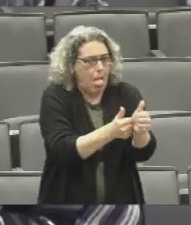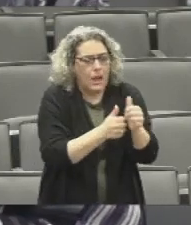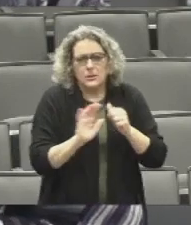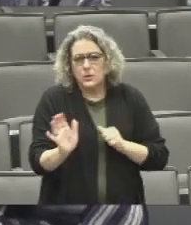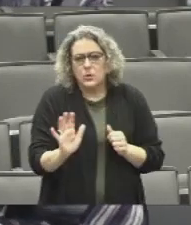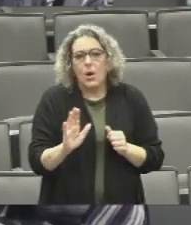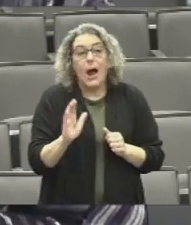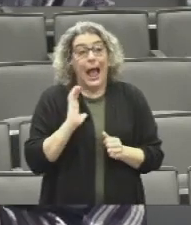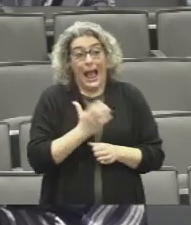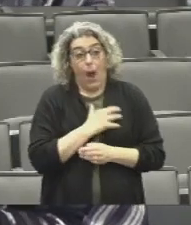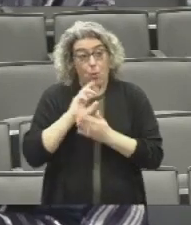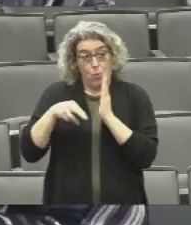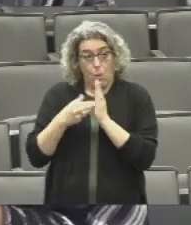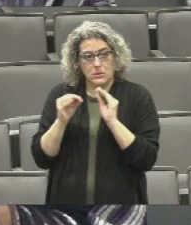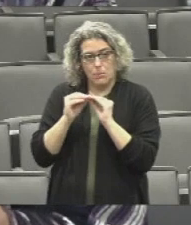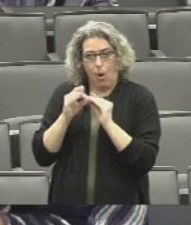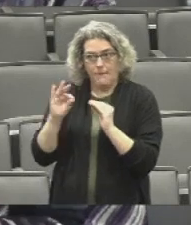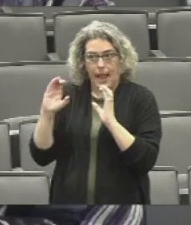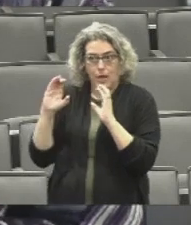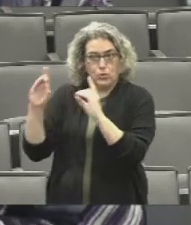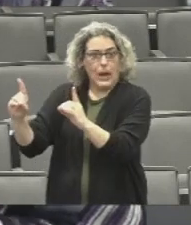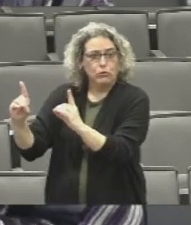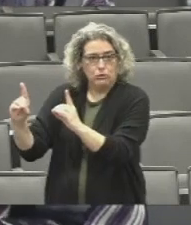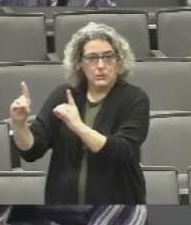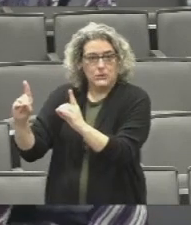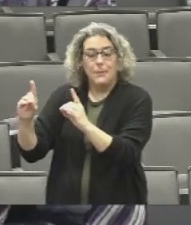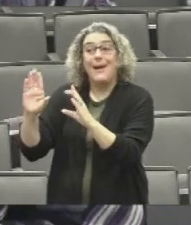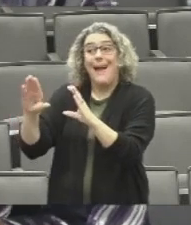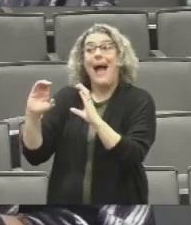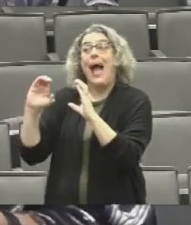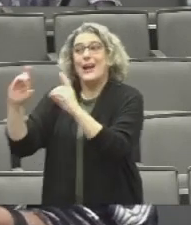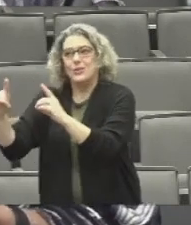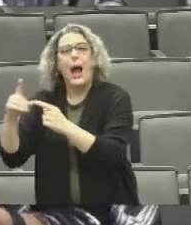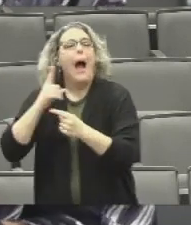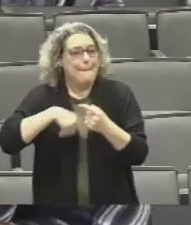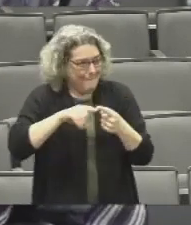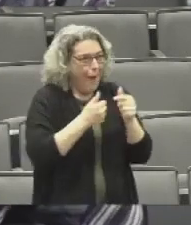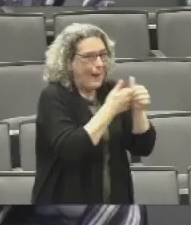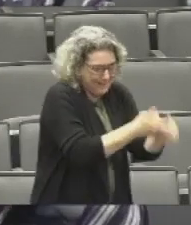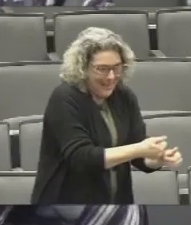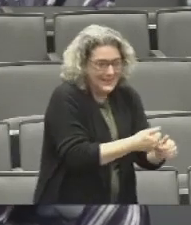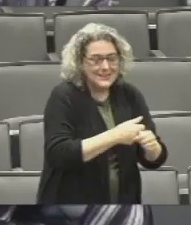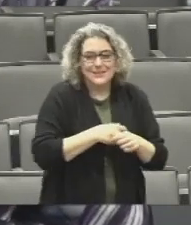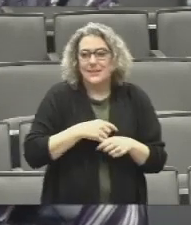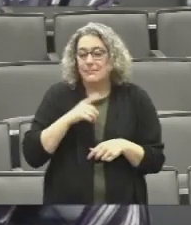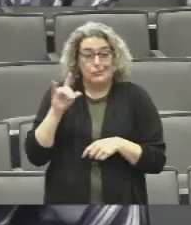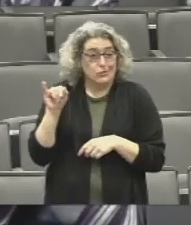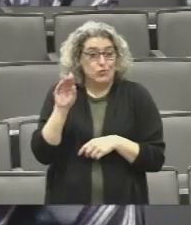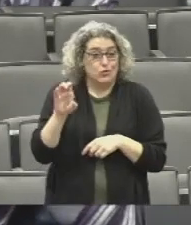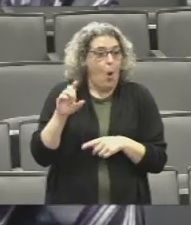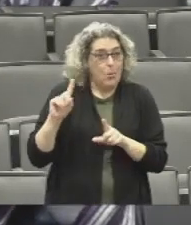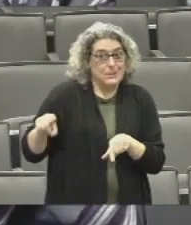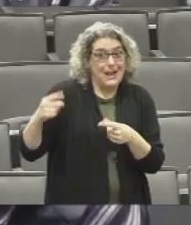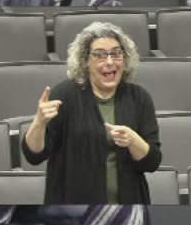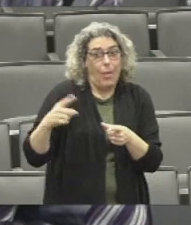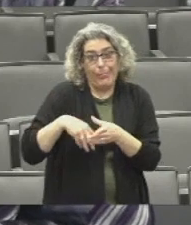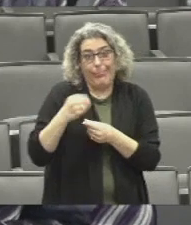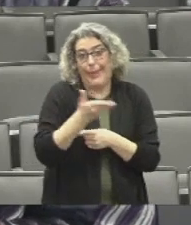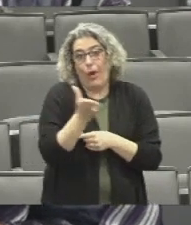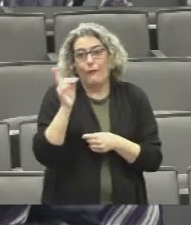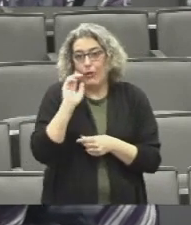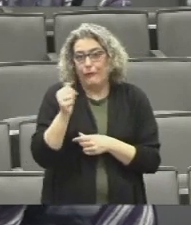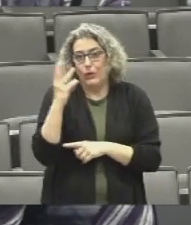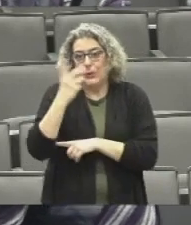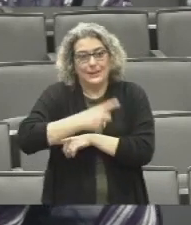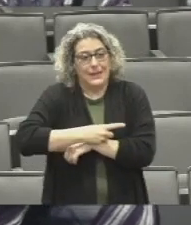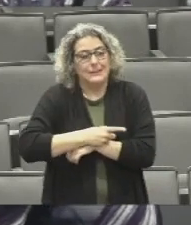in education, educating about compliance. And Joe Gobb has been out there now for the last few days really